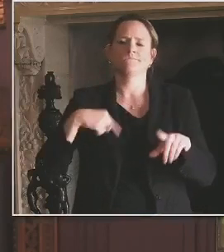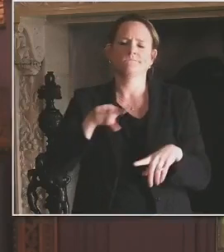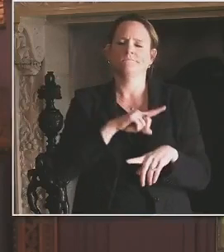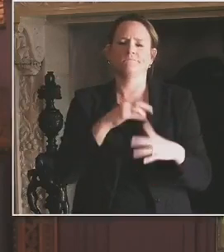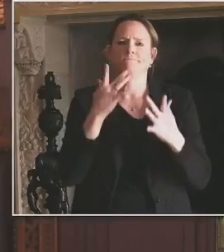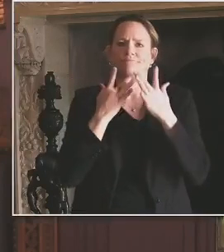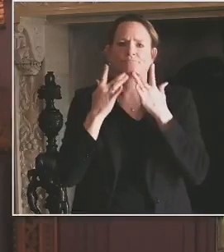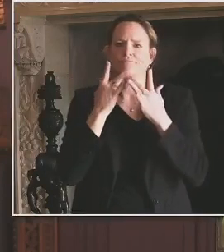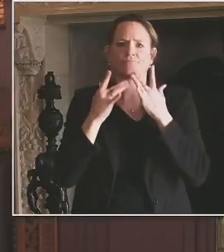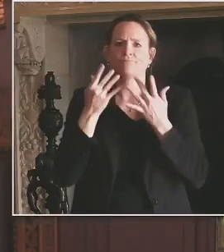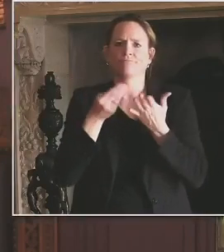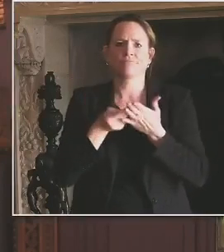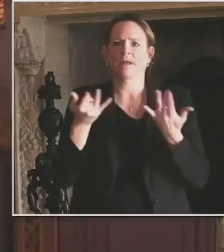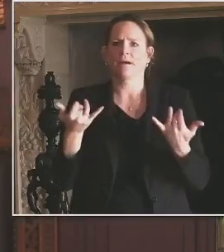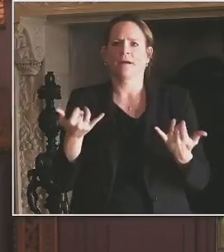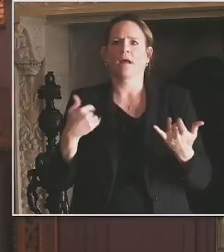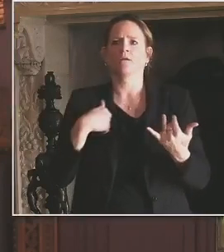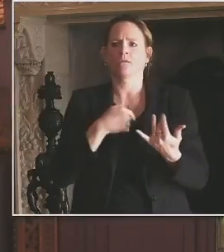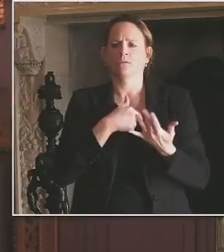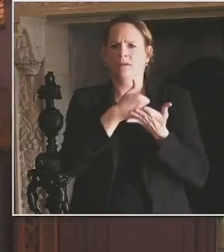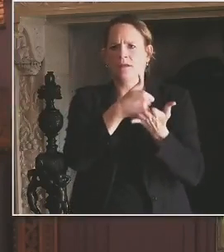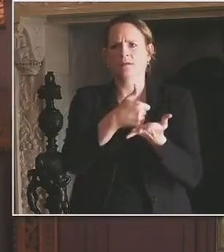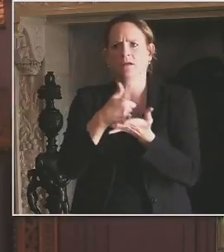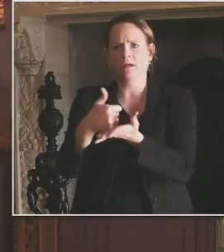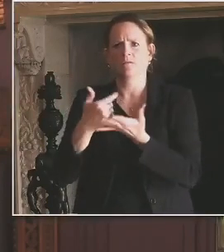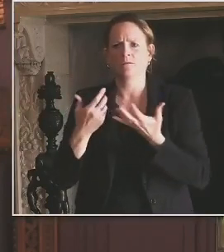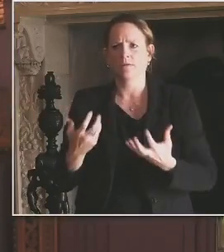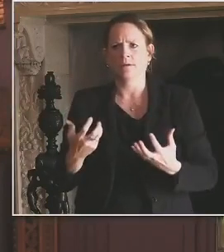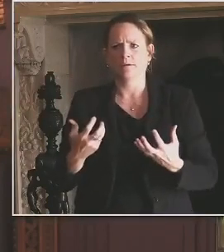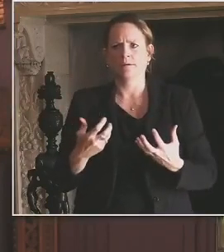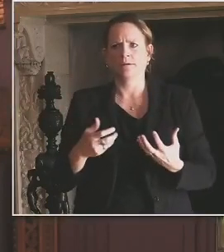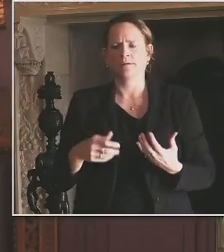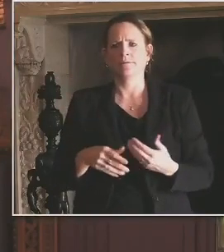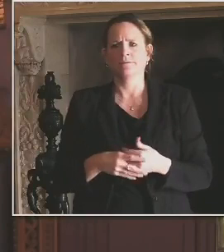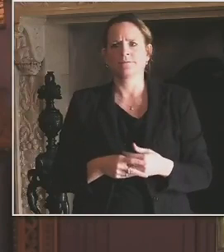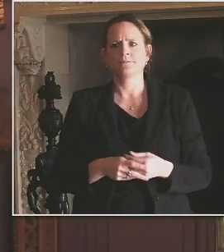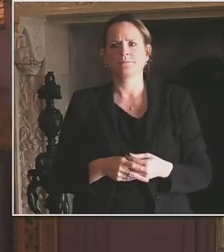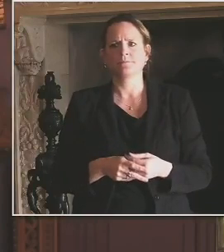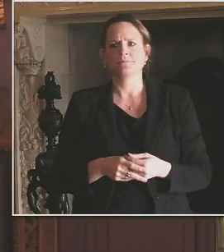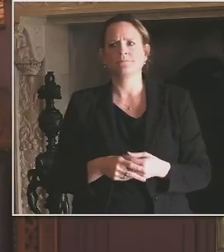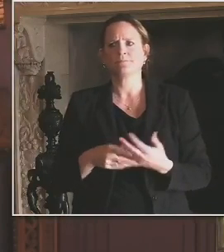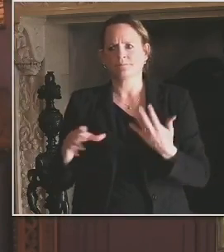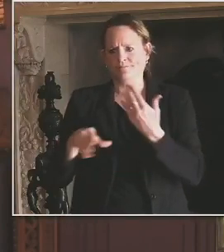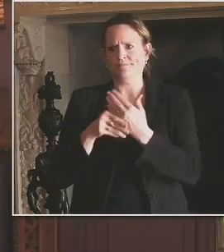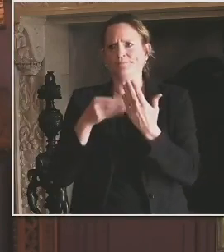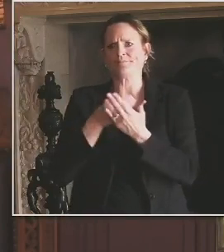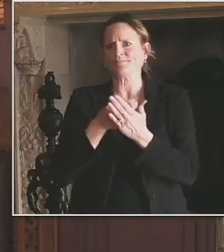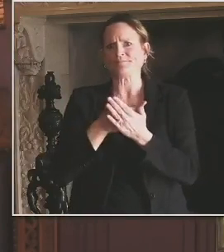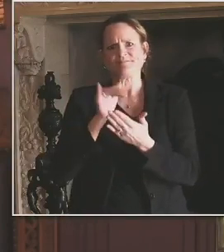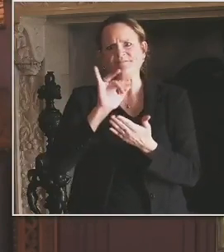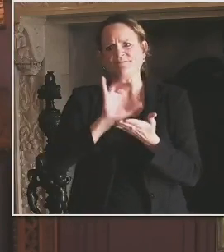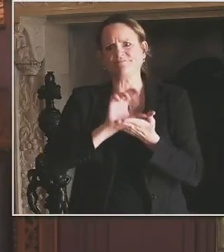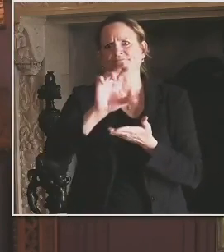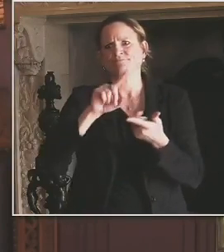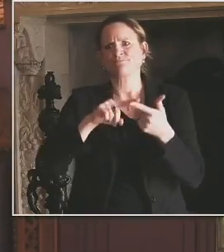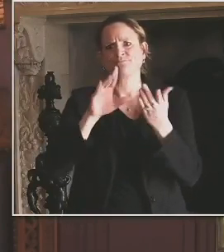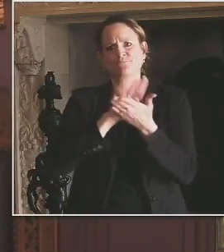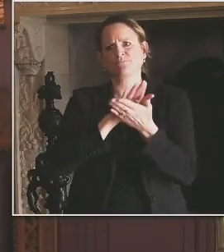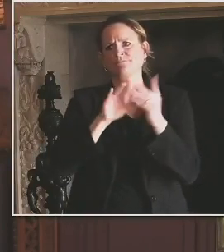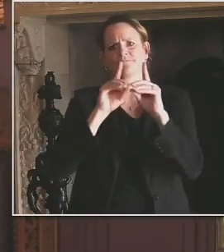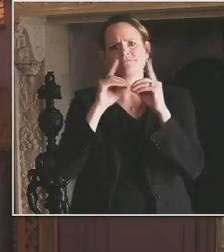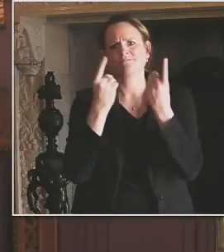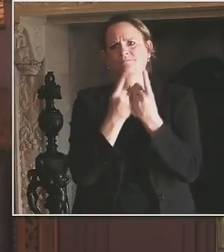there, and certainly we would support the additional money for school districts also. So those are the areas